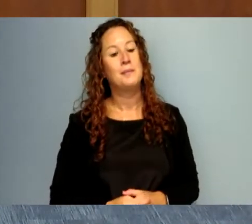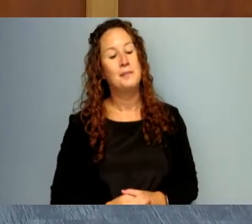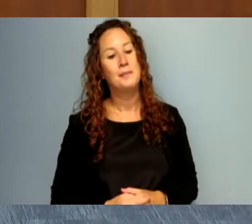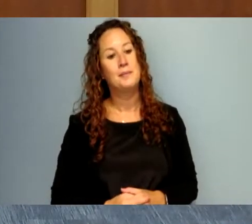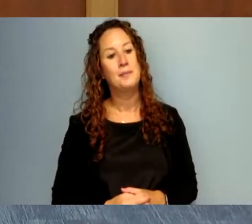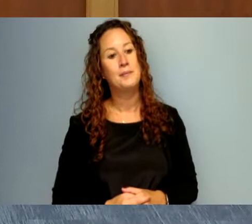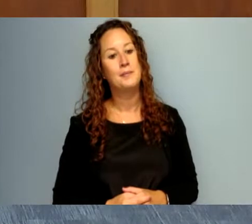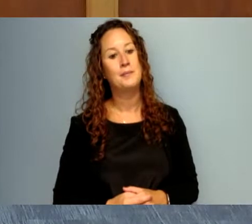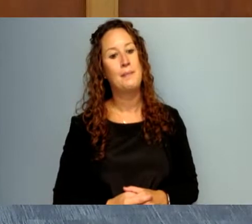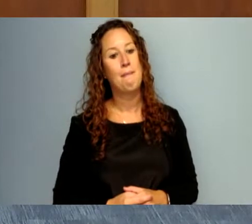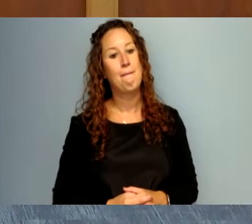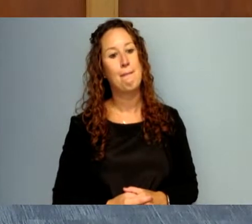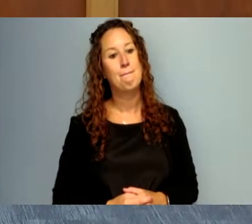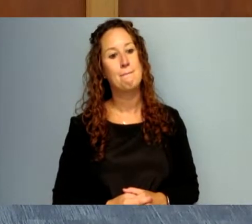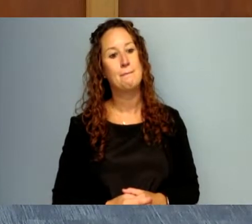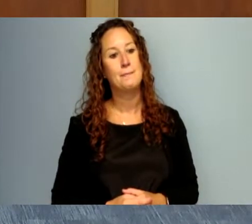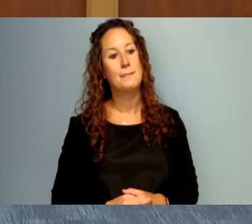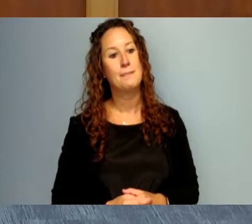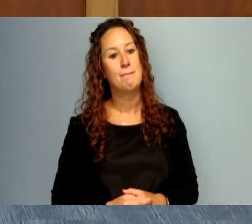Okay,